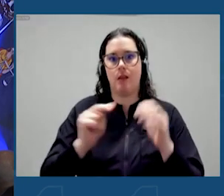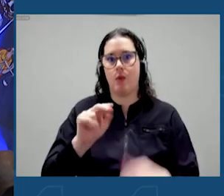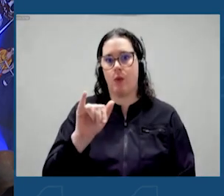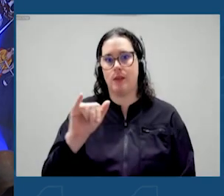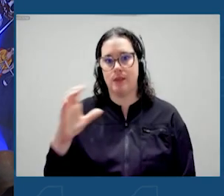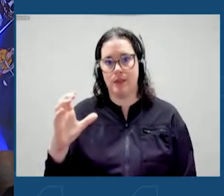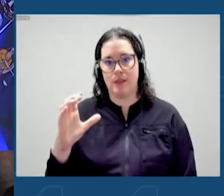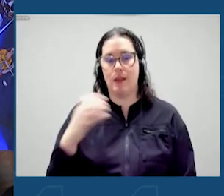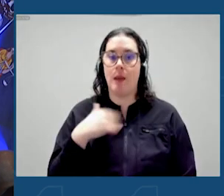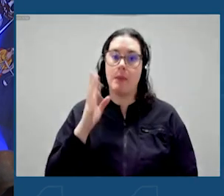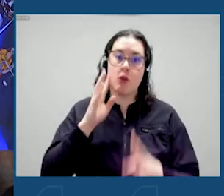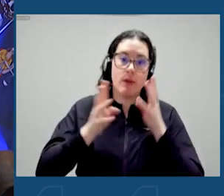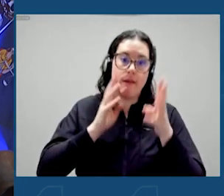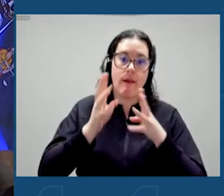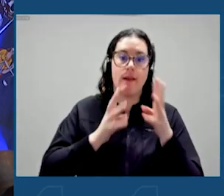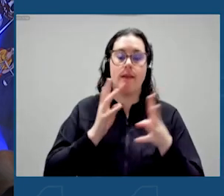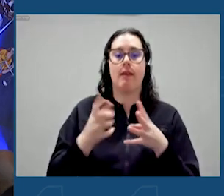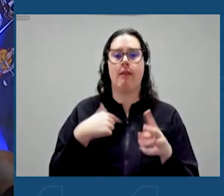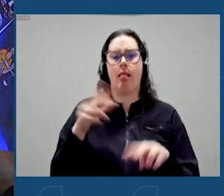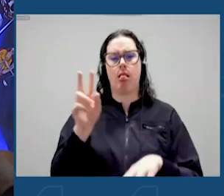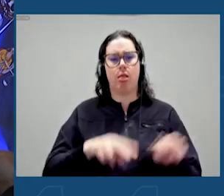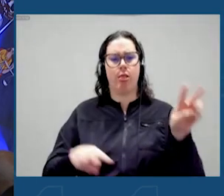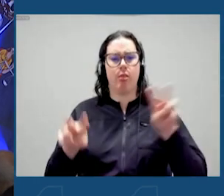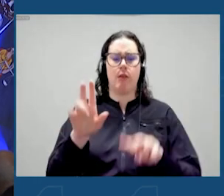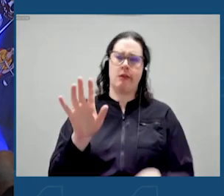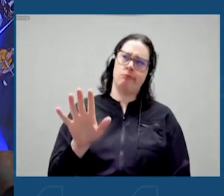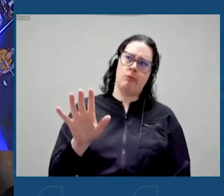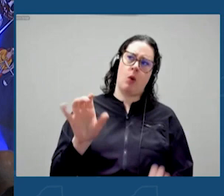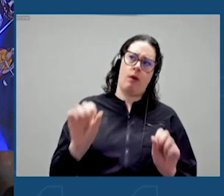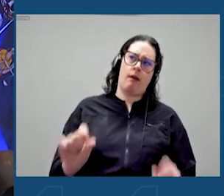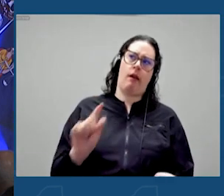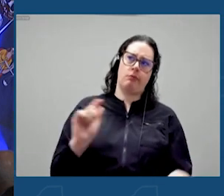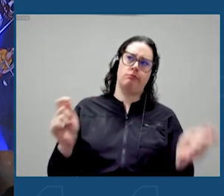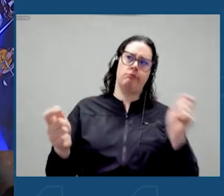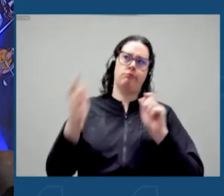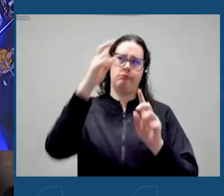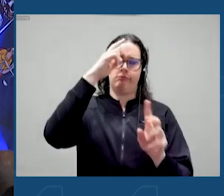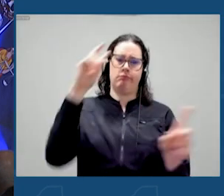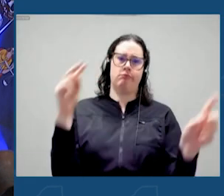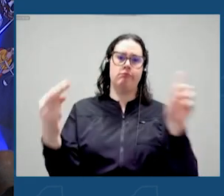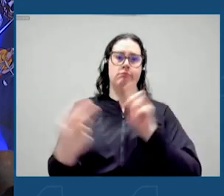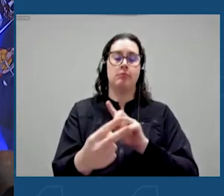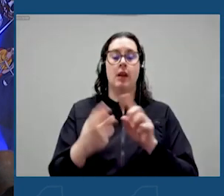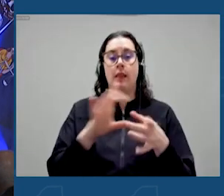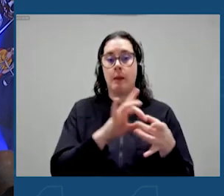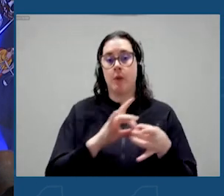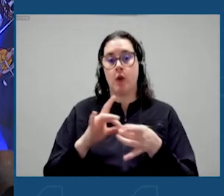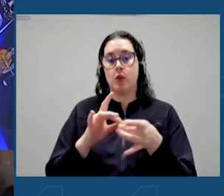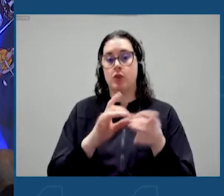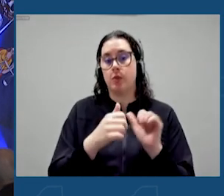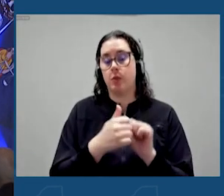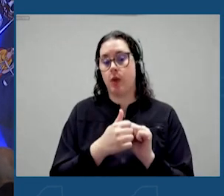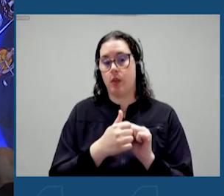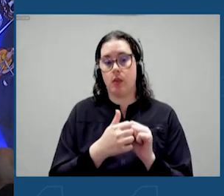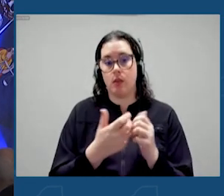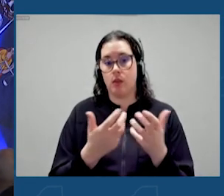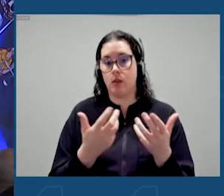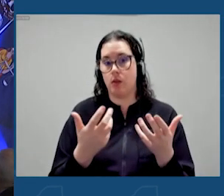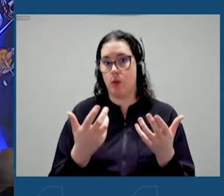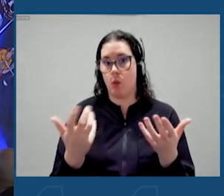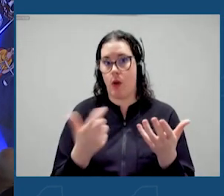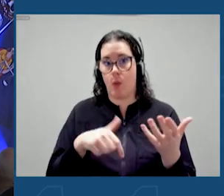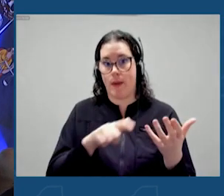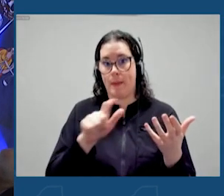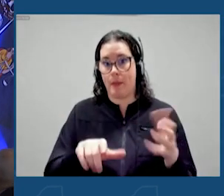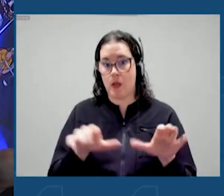be creative and look at this landscape differently. And the partnership of seeing what we must do on the city level,